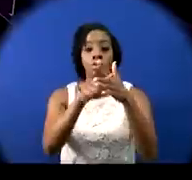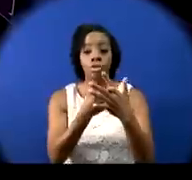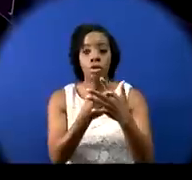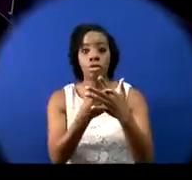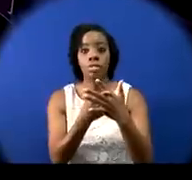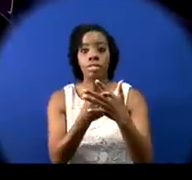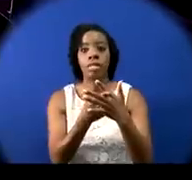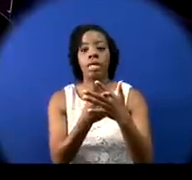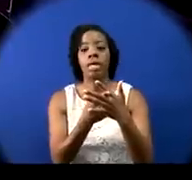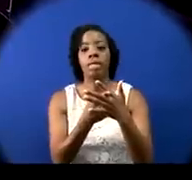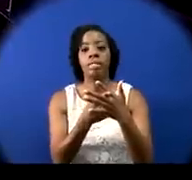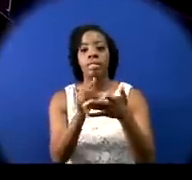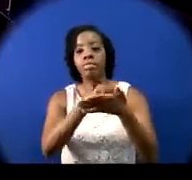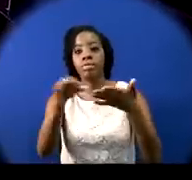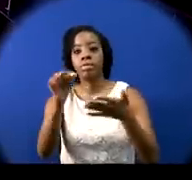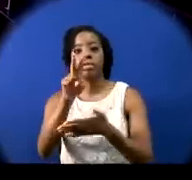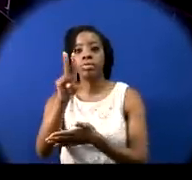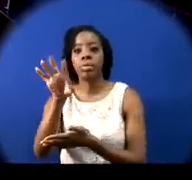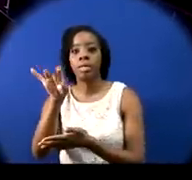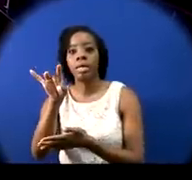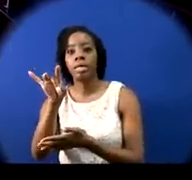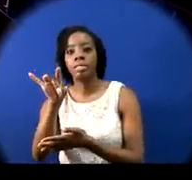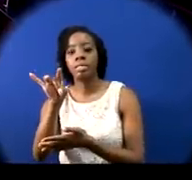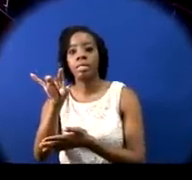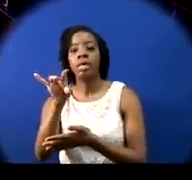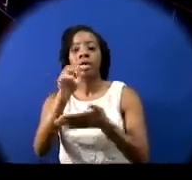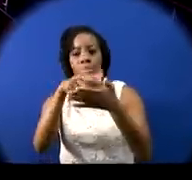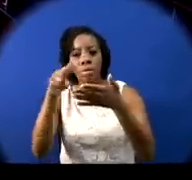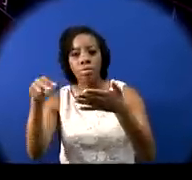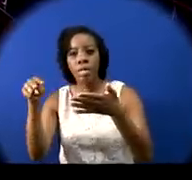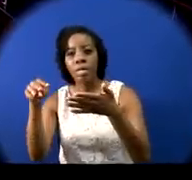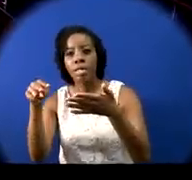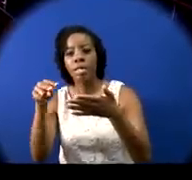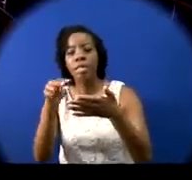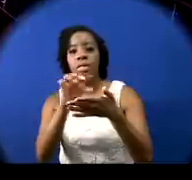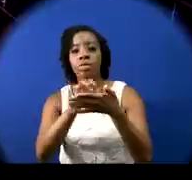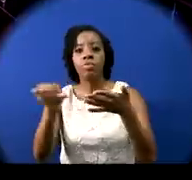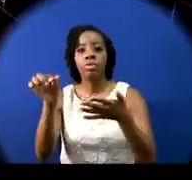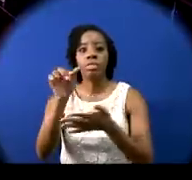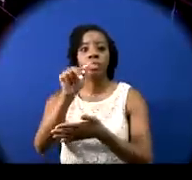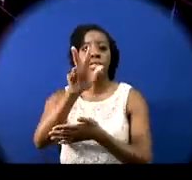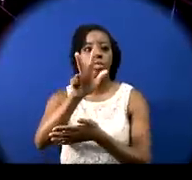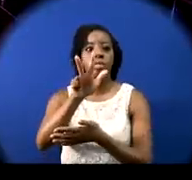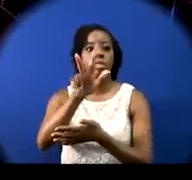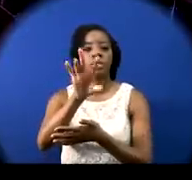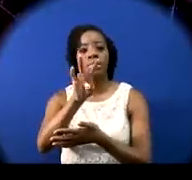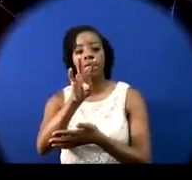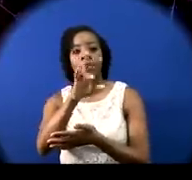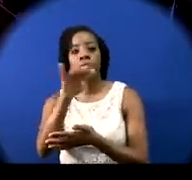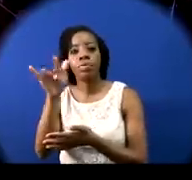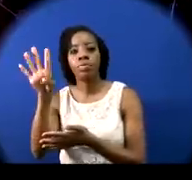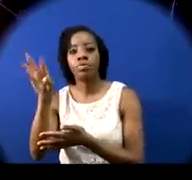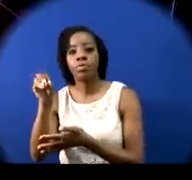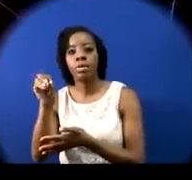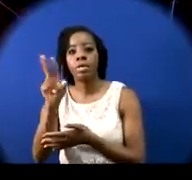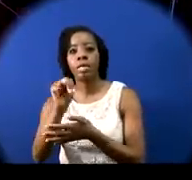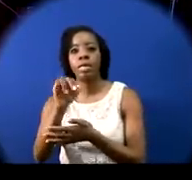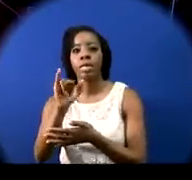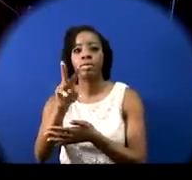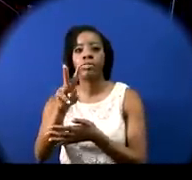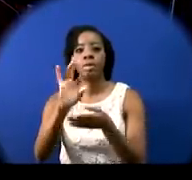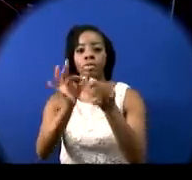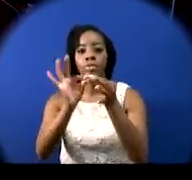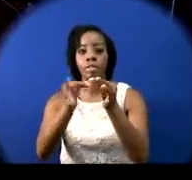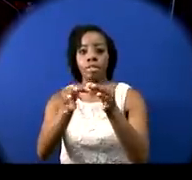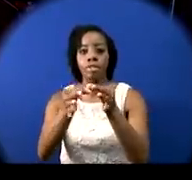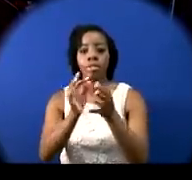and ends in verse 48, but I want to read verse 37 through verse 40 in your hearing from the New International Version, and it reads like